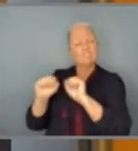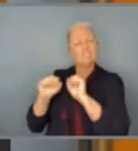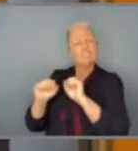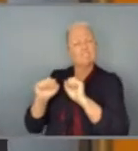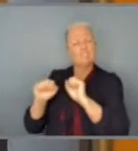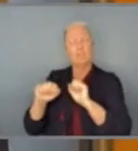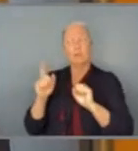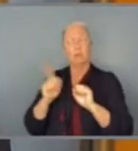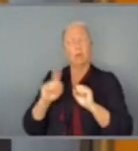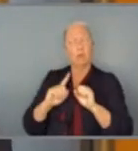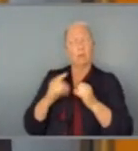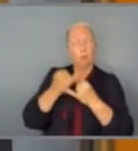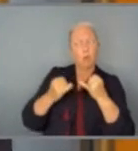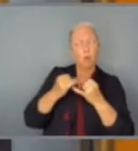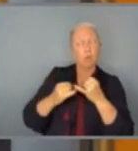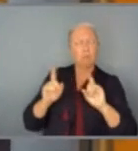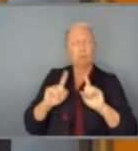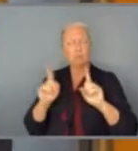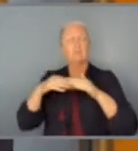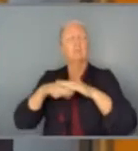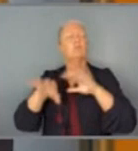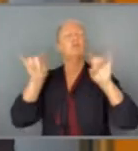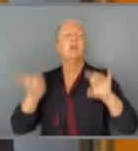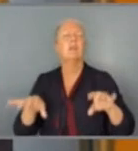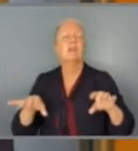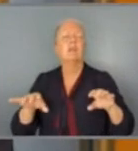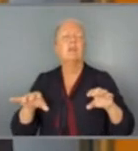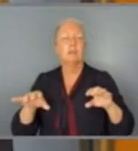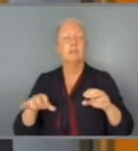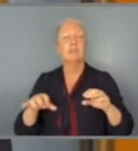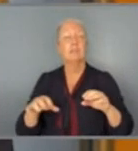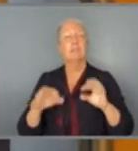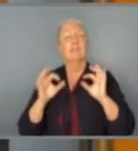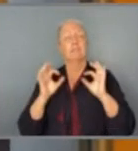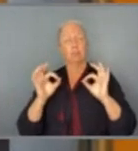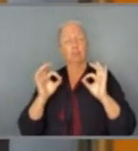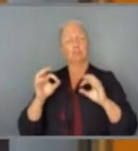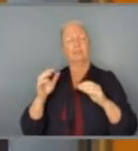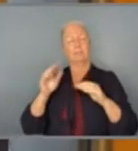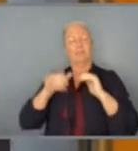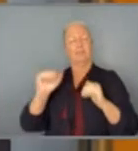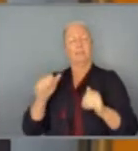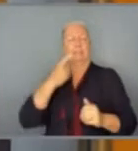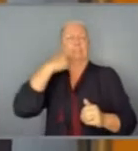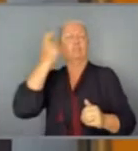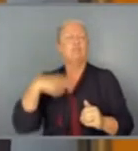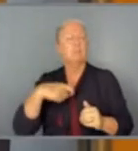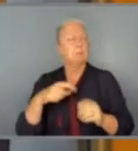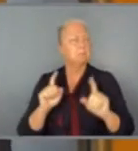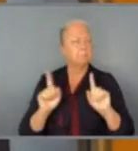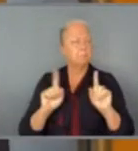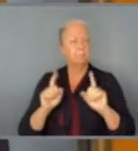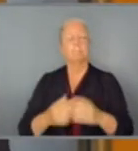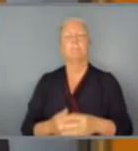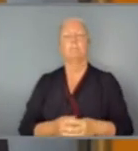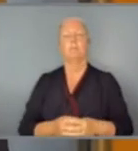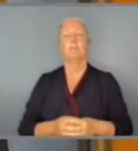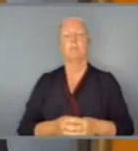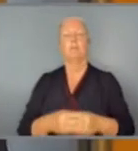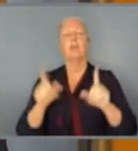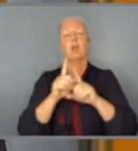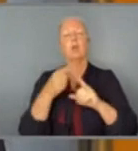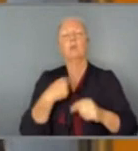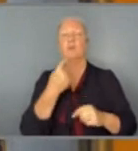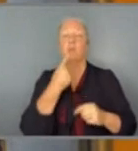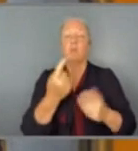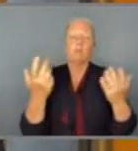Australia in terms of particularly the severity issue. What we do know is that, as predicted 3 weeks ago,